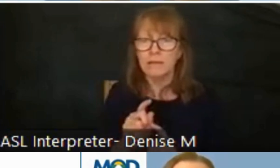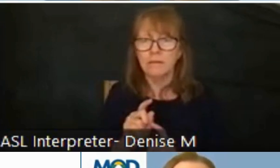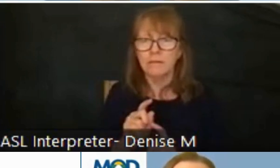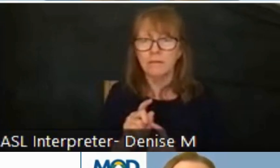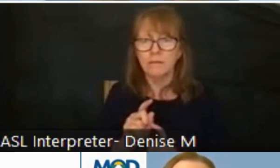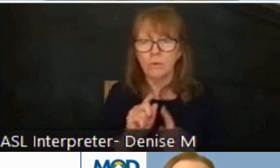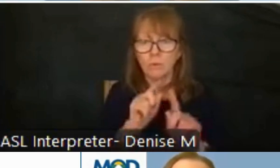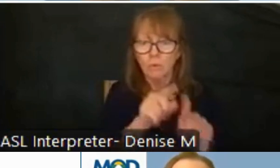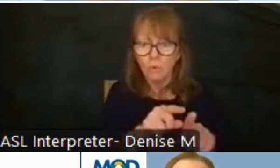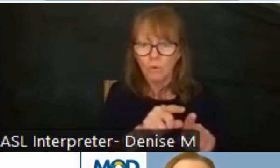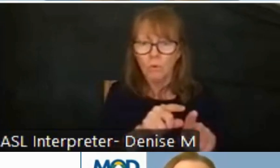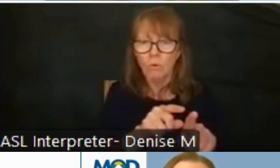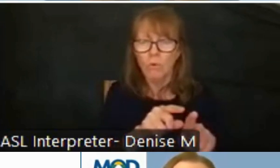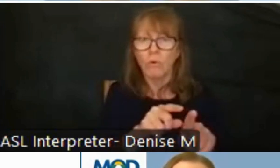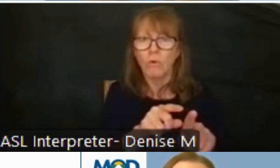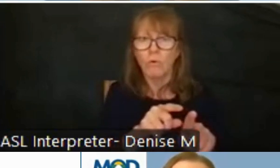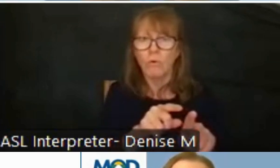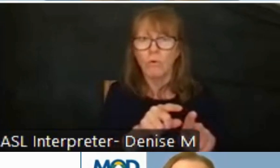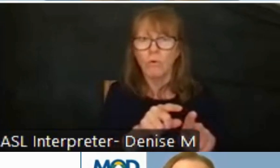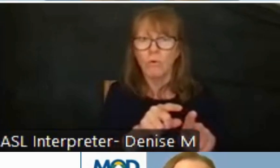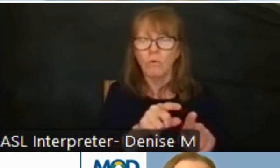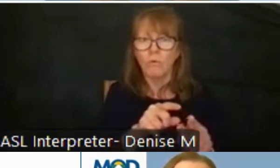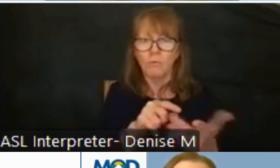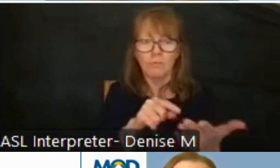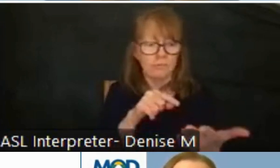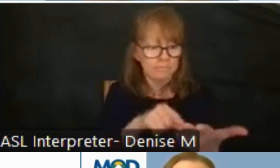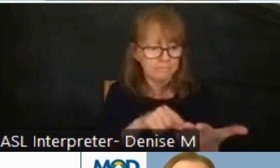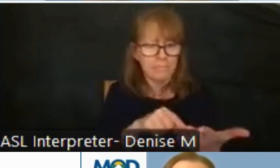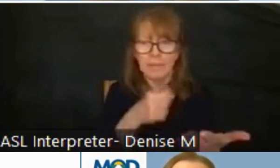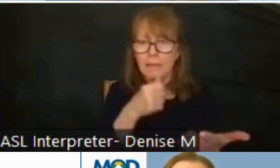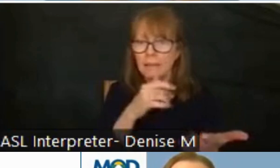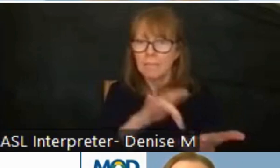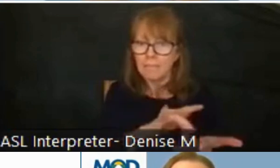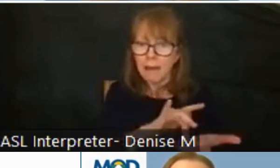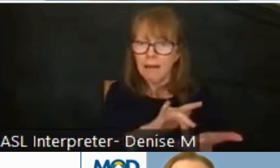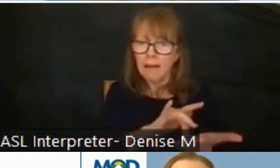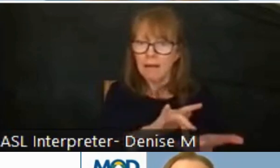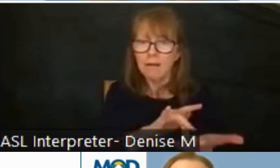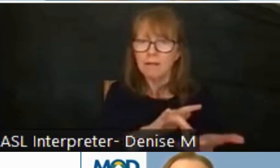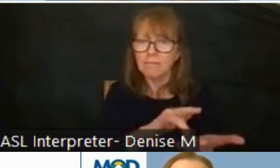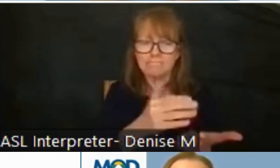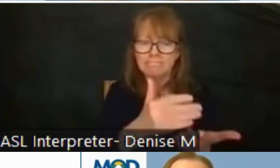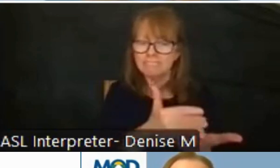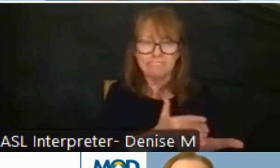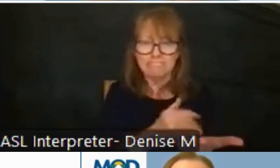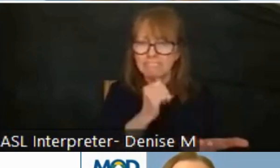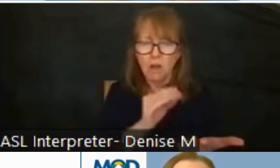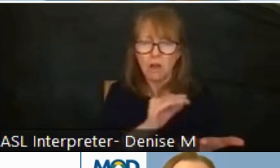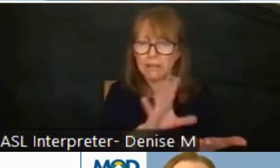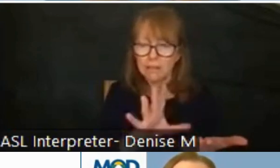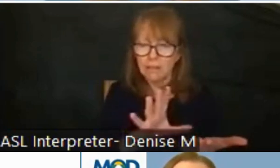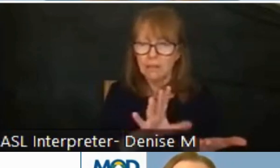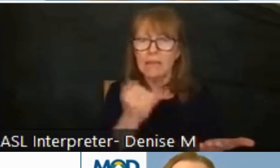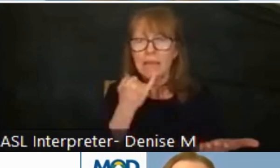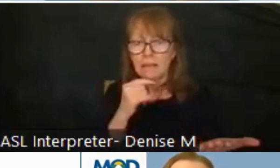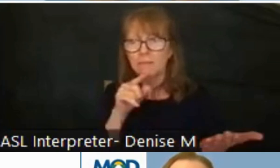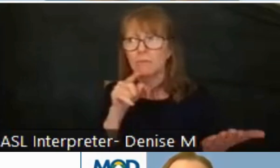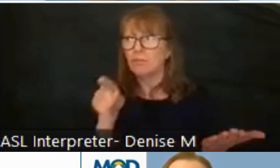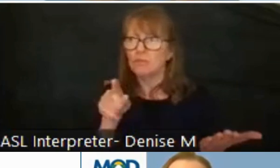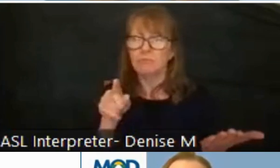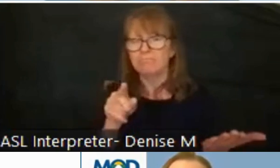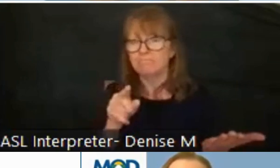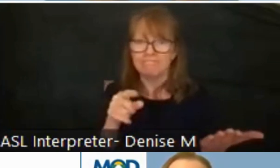it's the medical letter that's the problem, that's the holdup in the situation. So if they do say that it's the